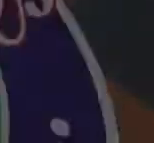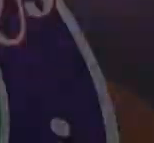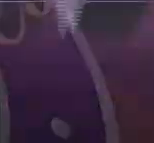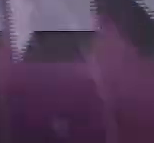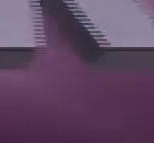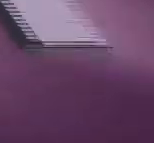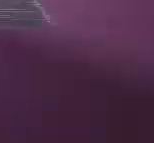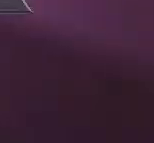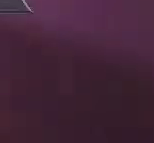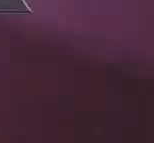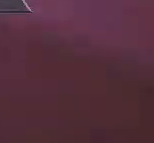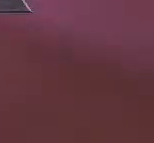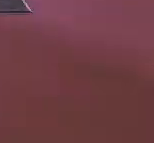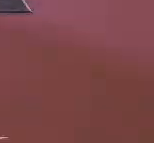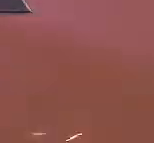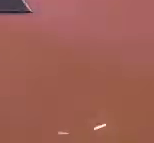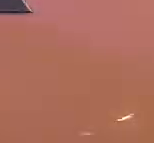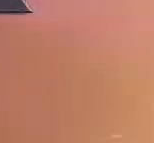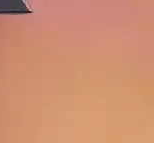the